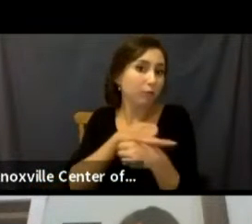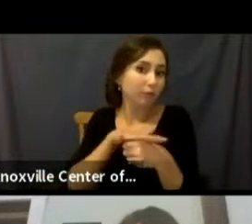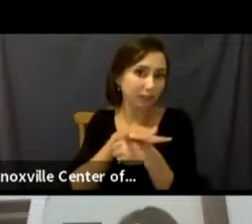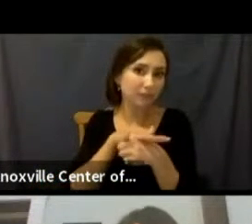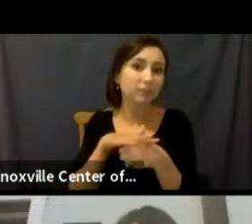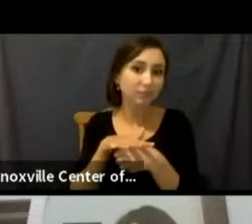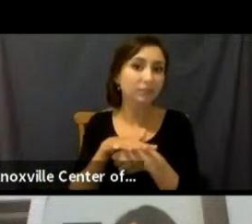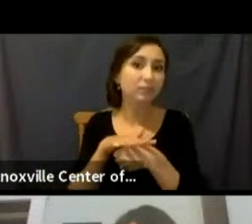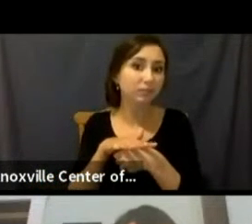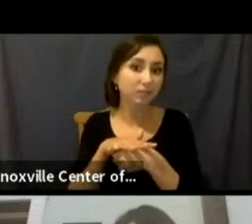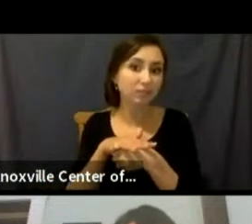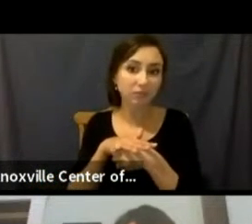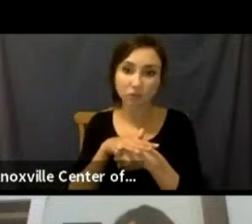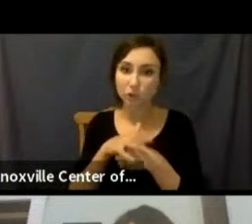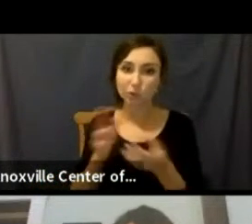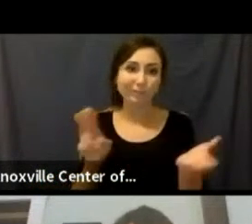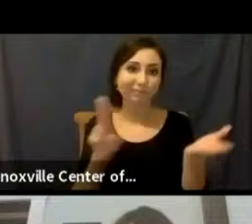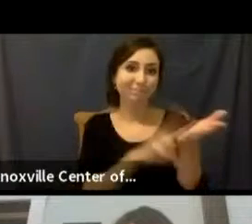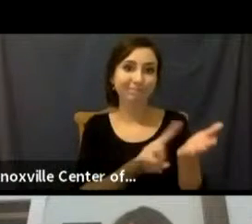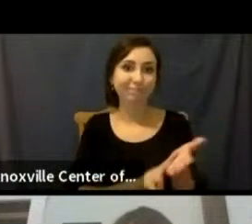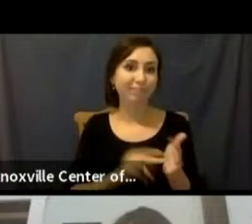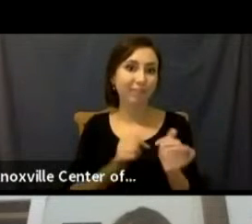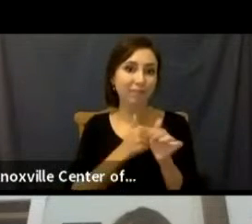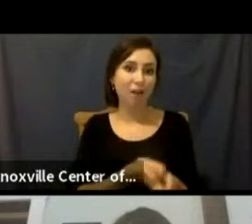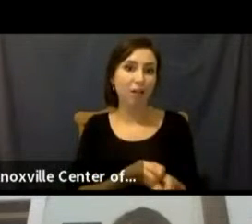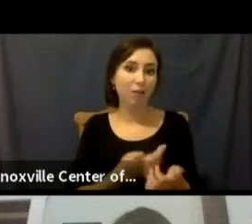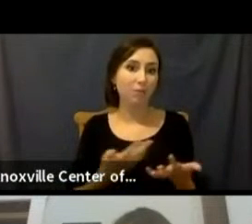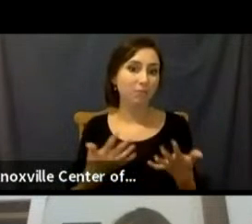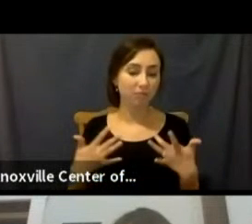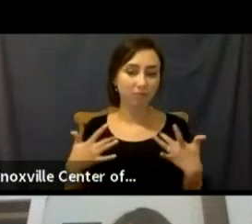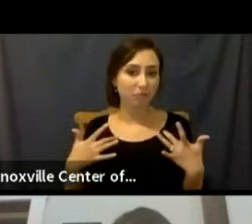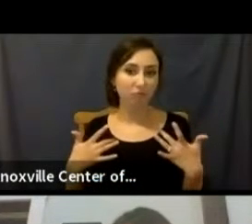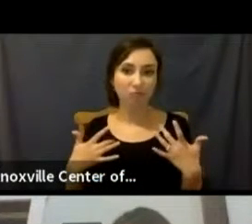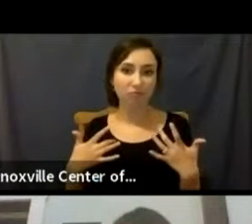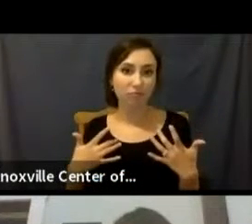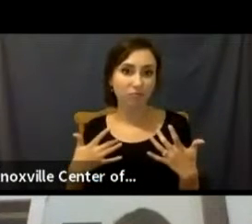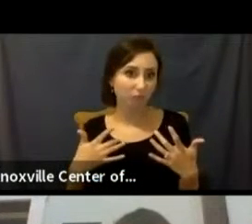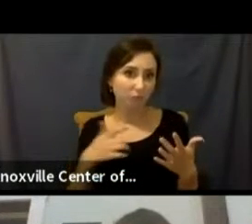to sign on and sign up to